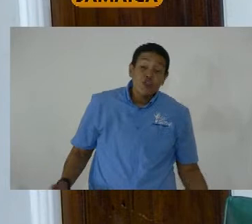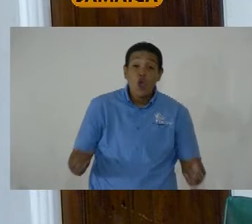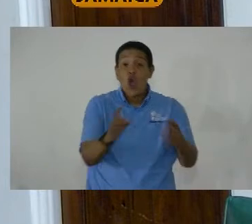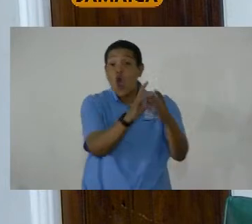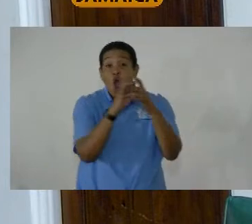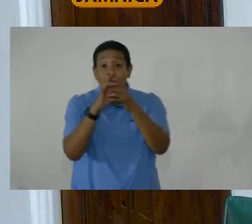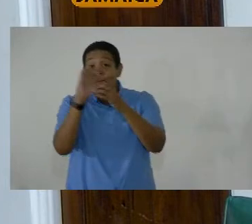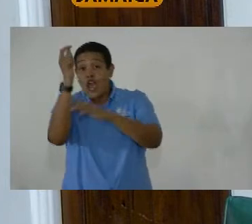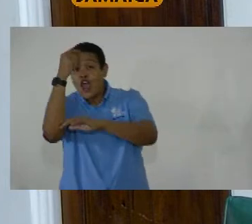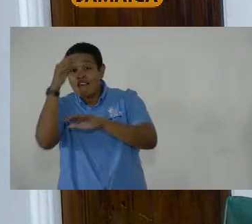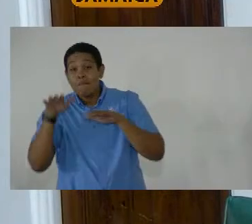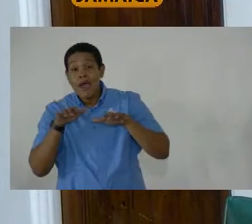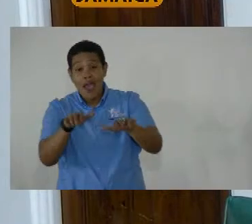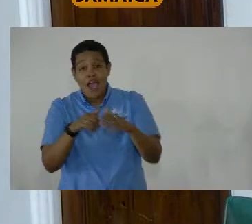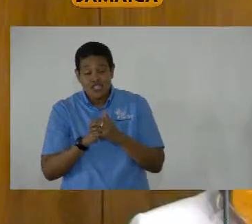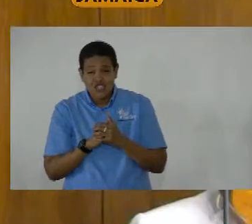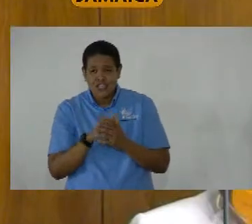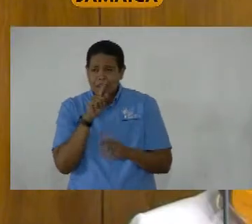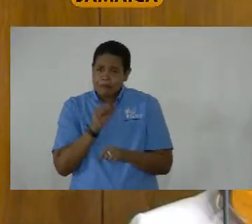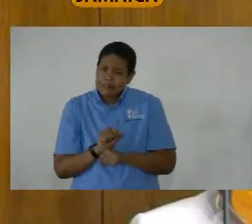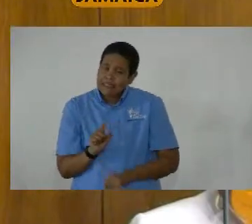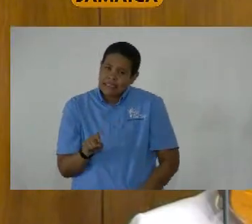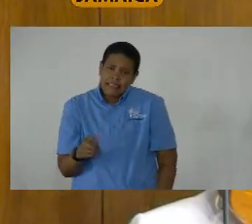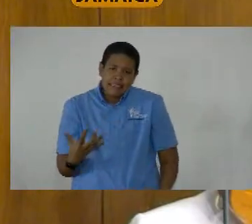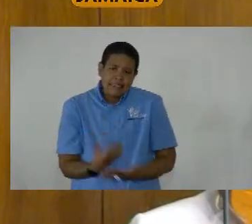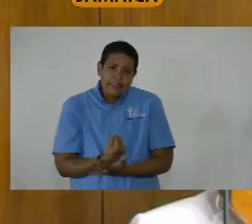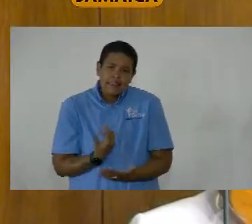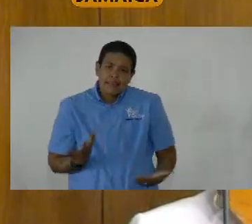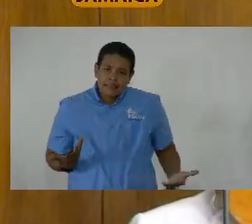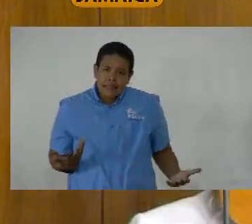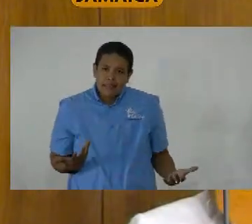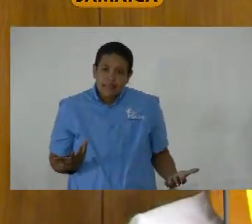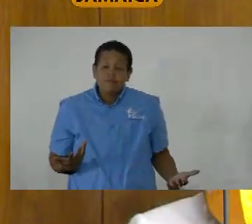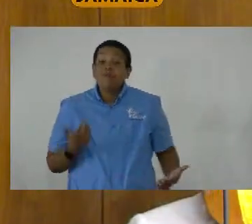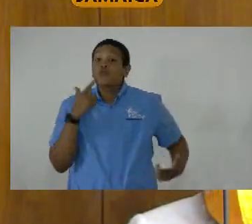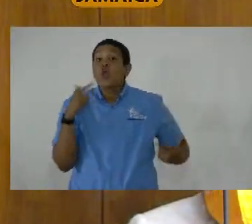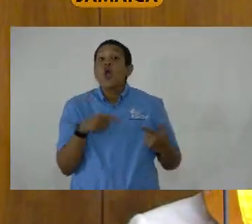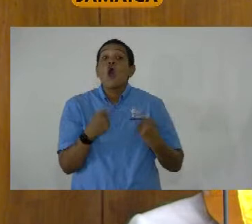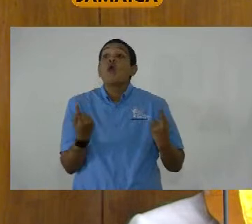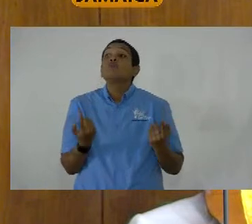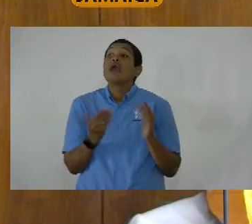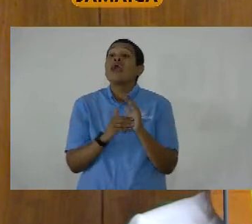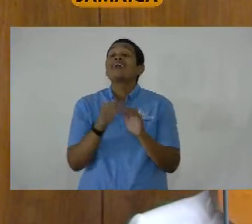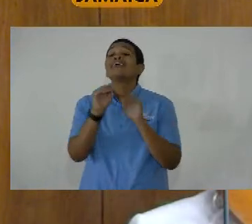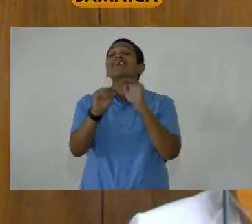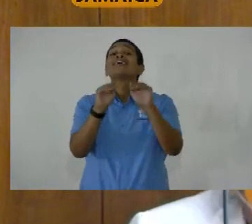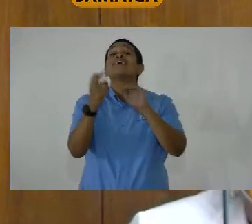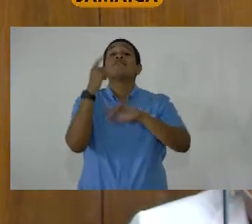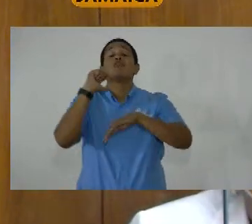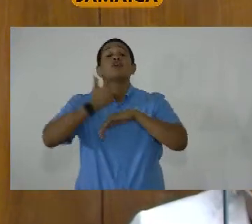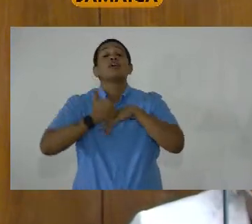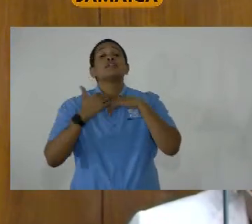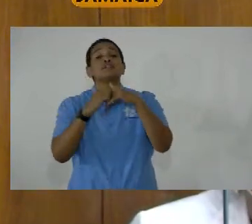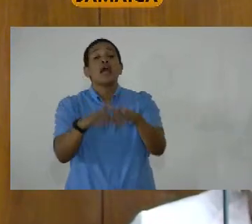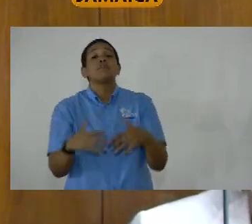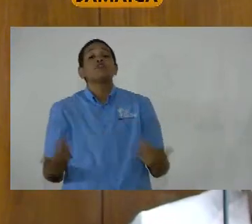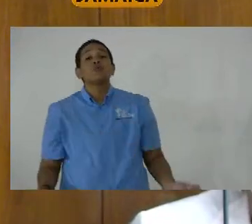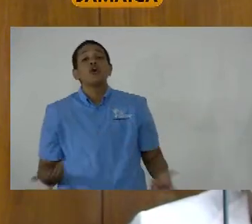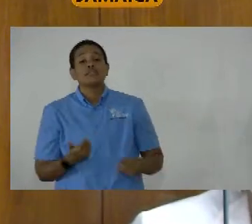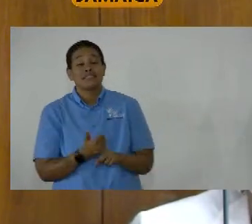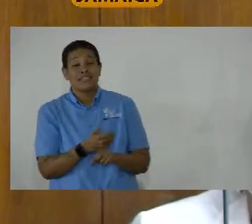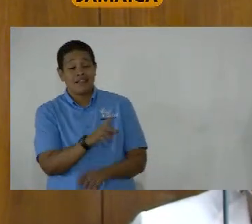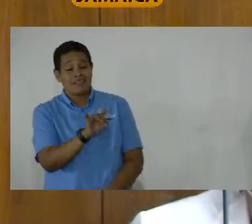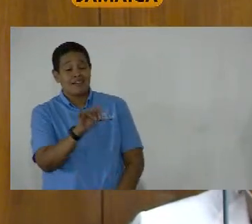Coordinated government action is needed. The opposition again calls for the establishment, as it